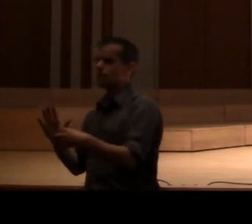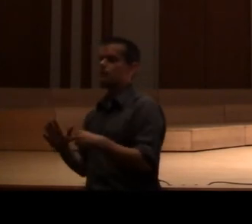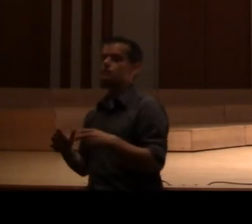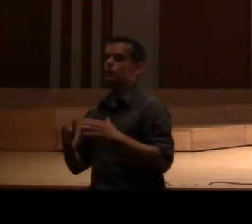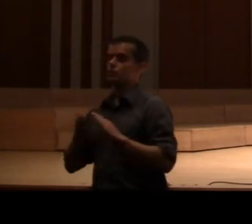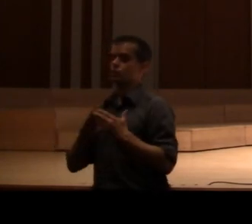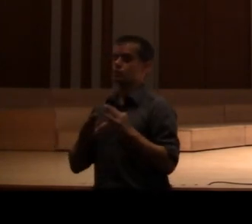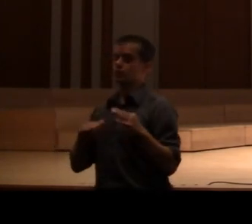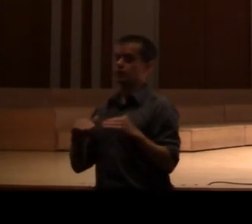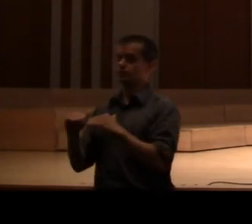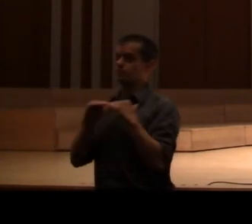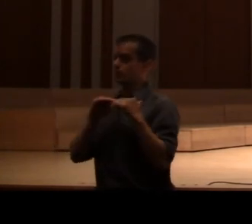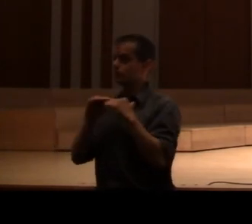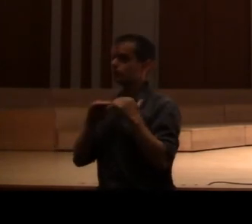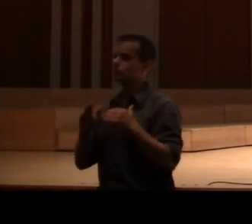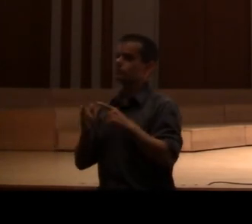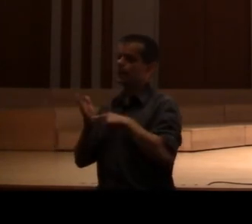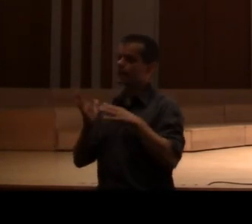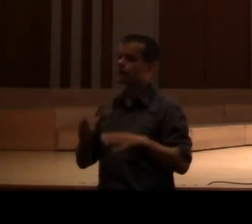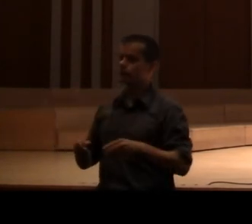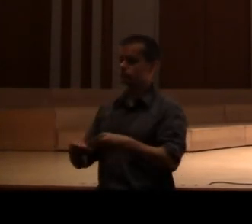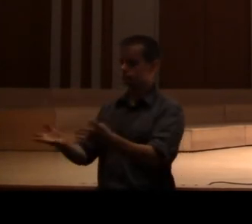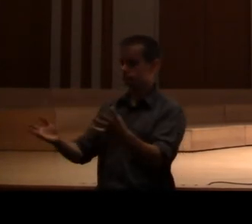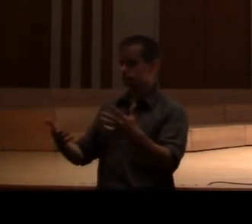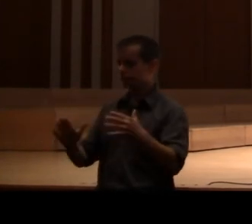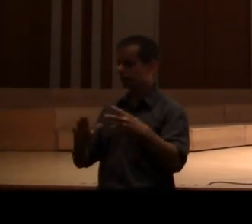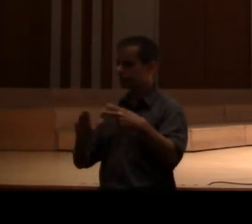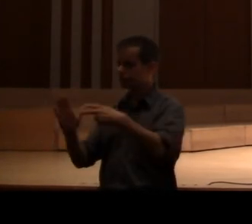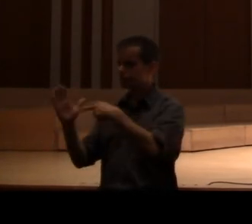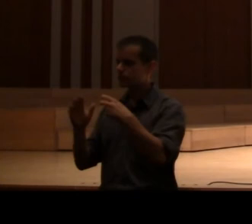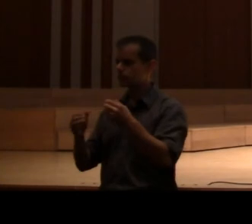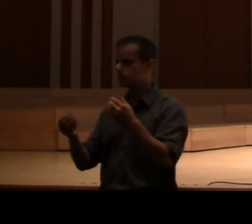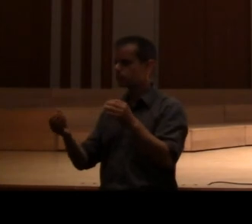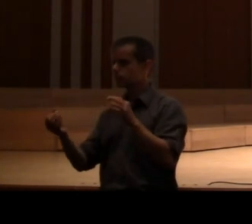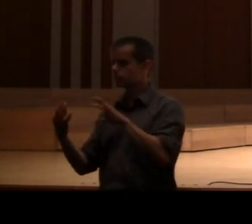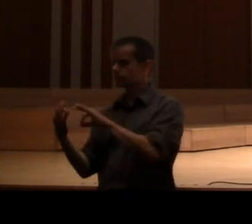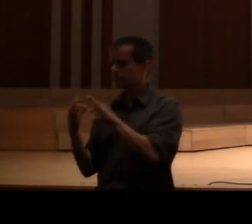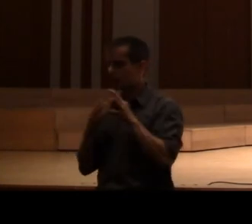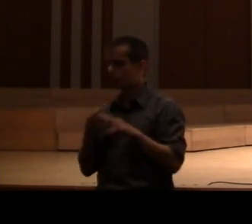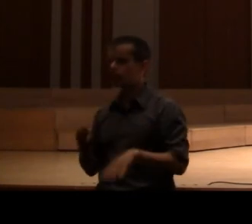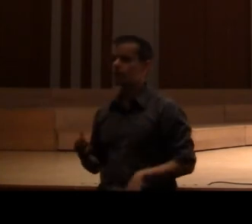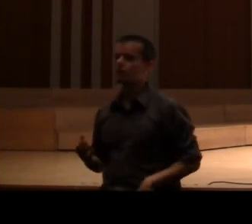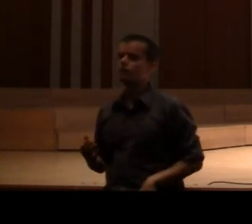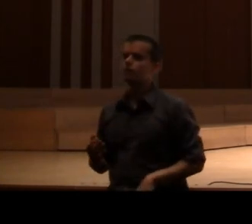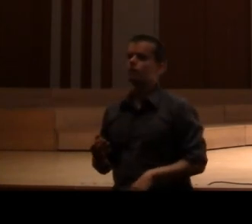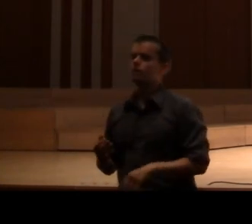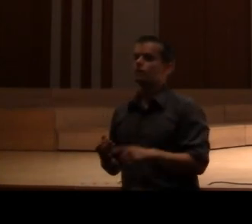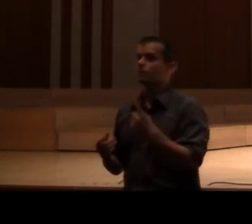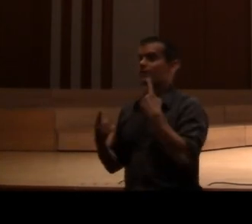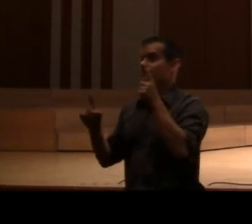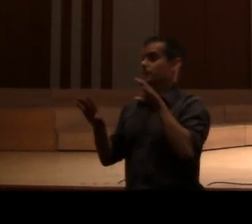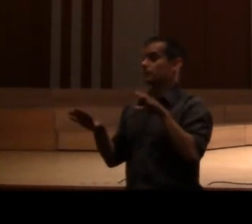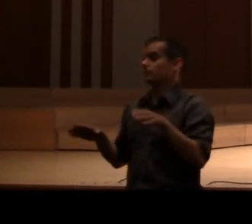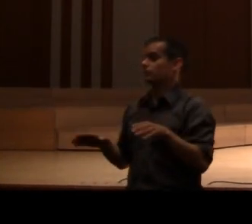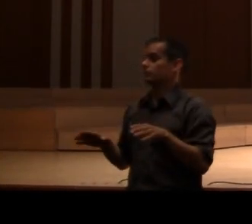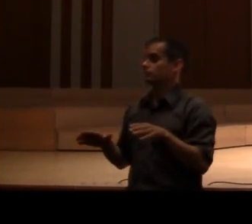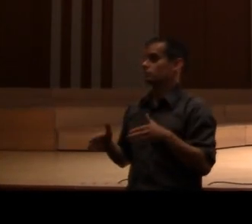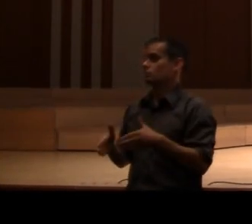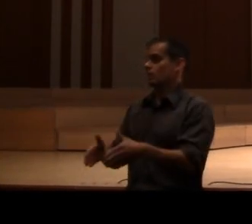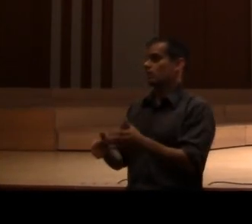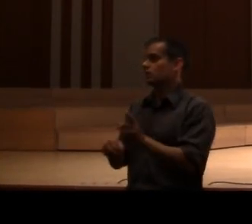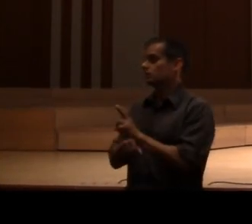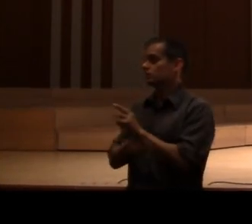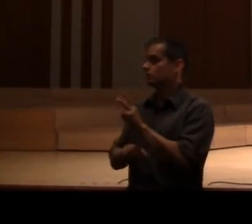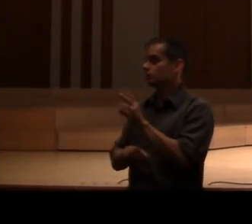read other students' writing and give feedback. One way that you can do this really effectively is with something like a wiki or a Google Docs. Have any of you